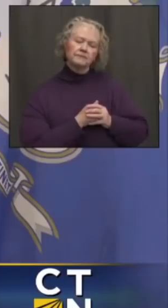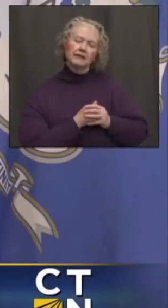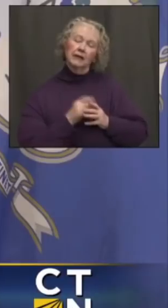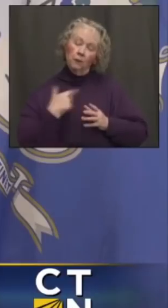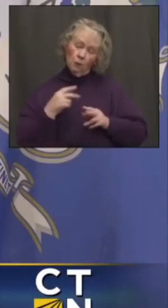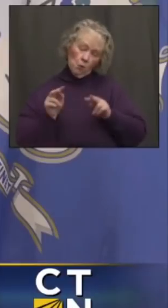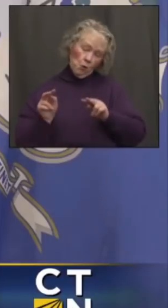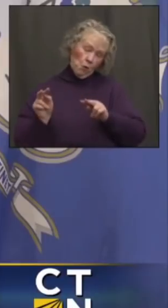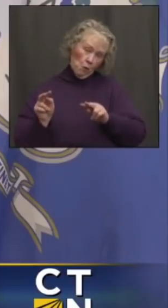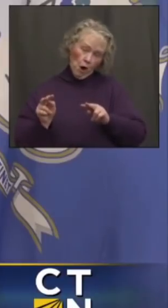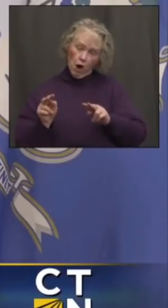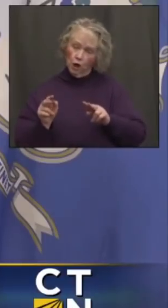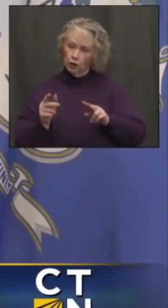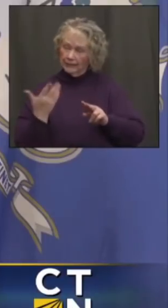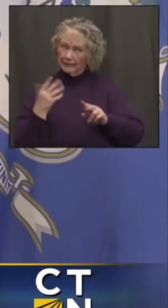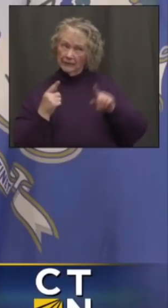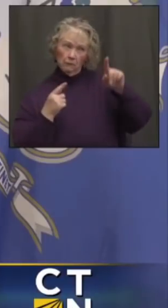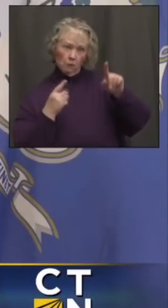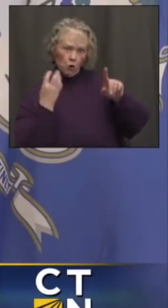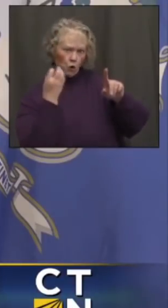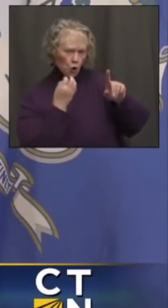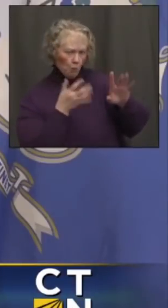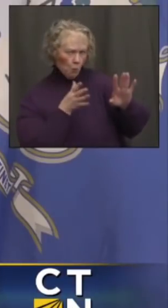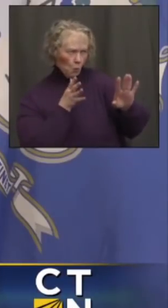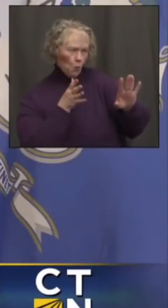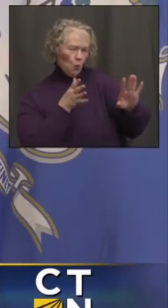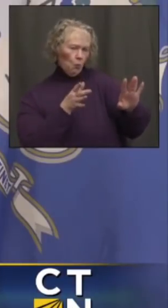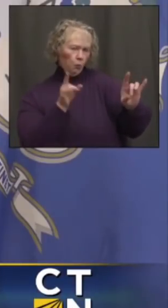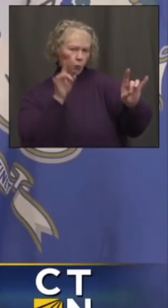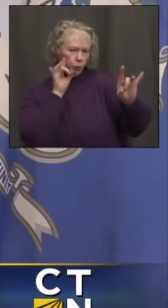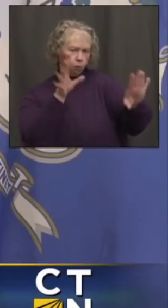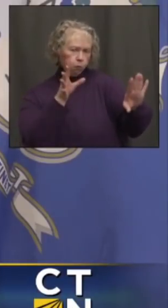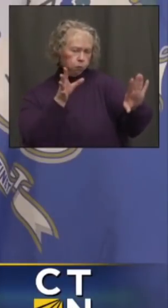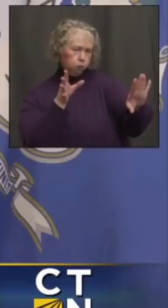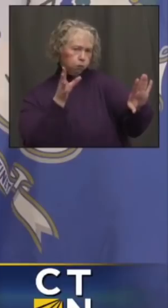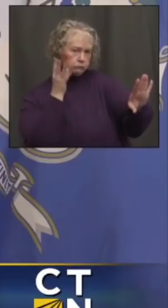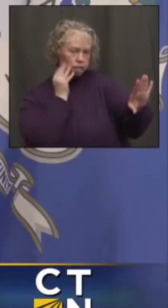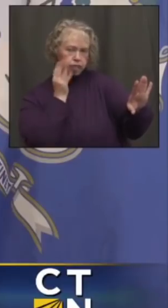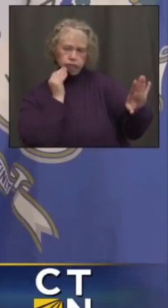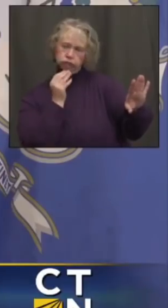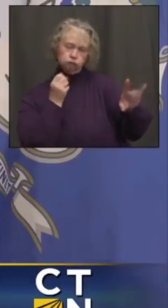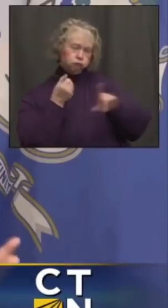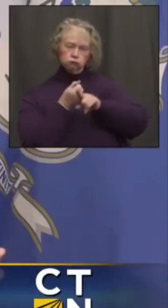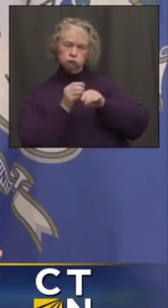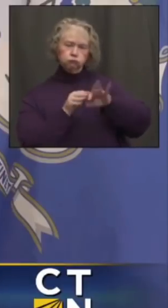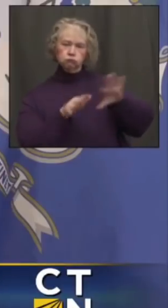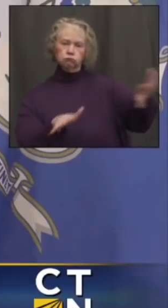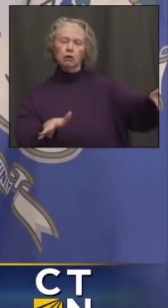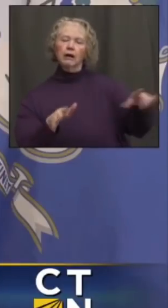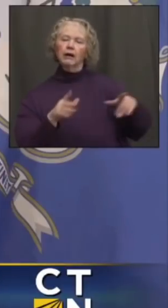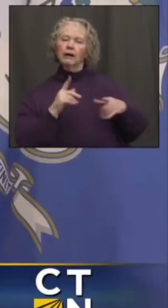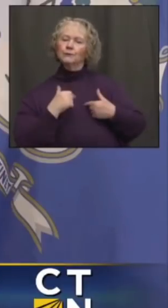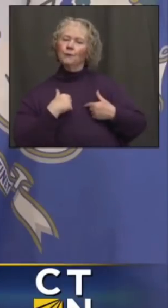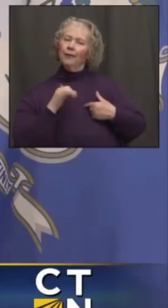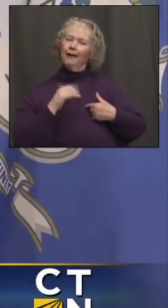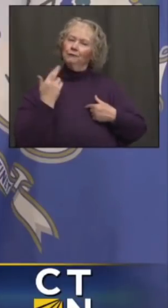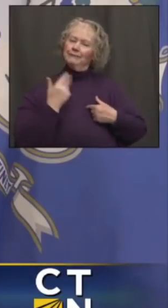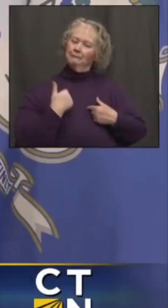spike. And right now, our hospitalizations are as low as they've been in 3 or 4 months, and that was before the last little